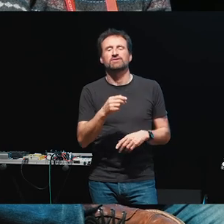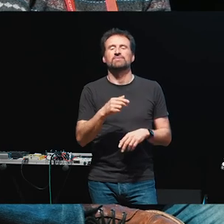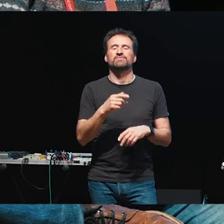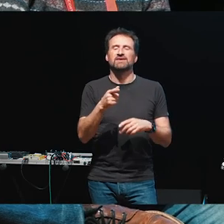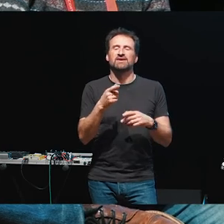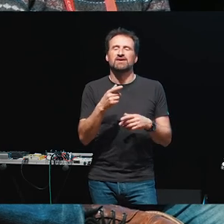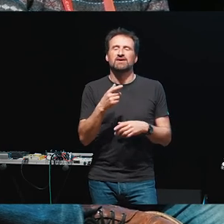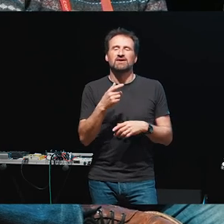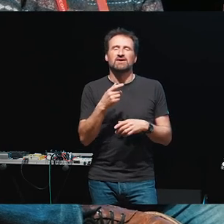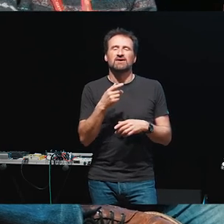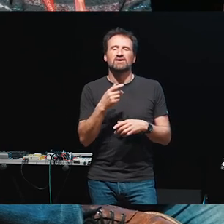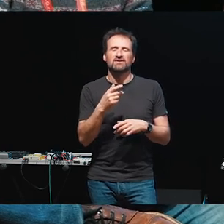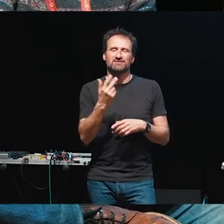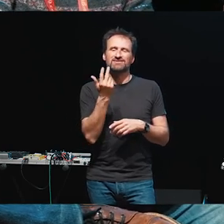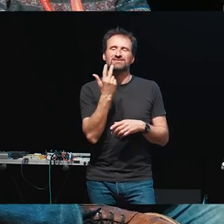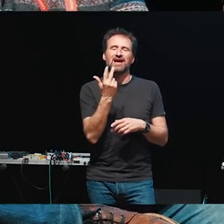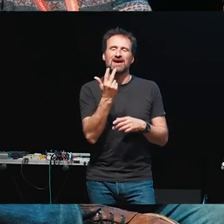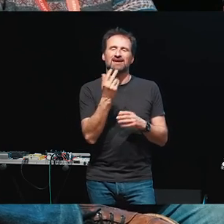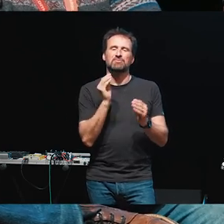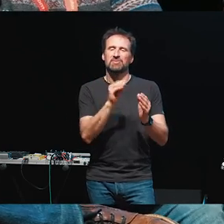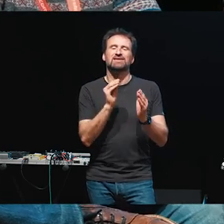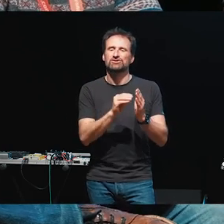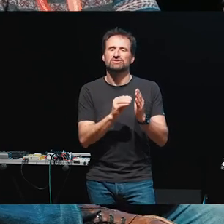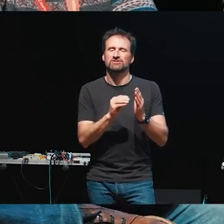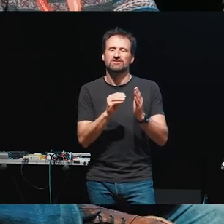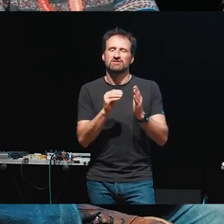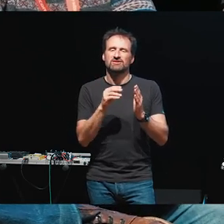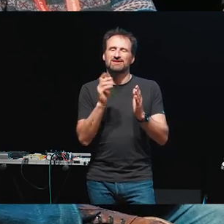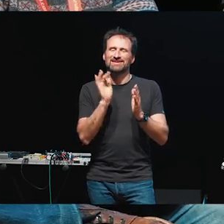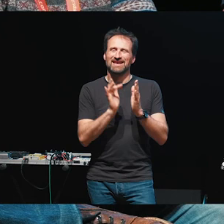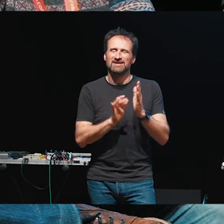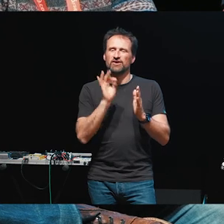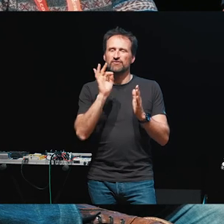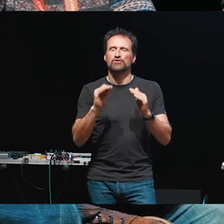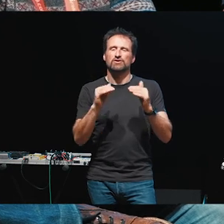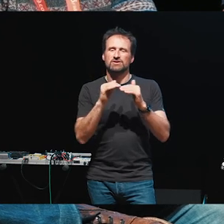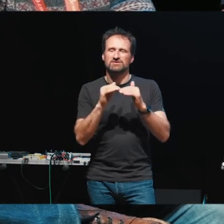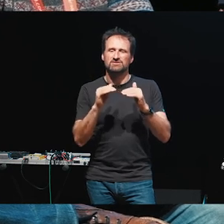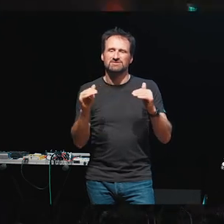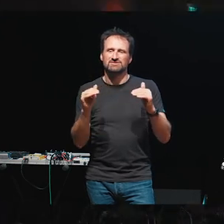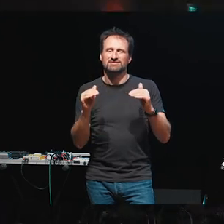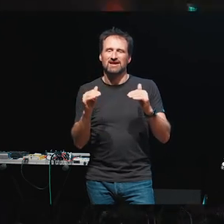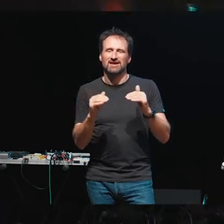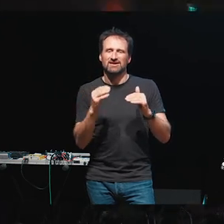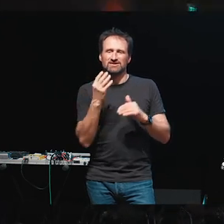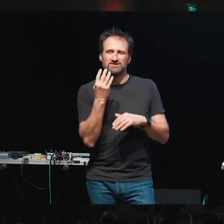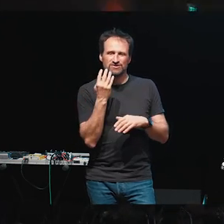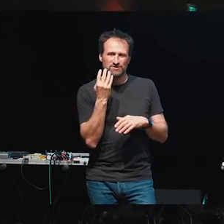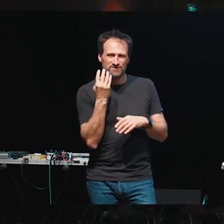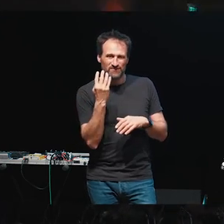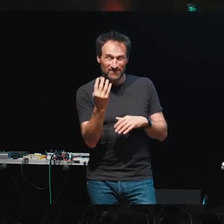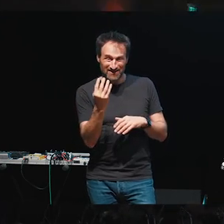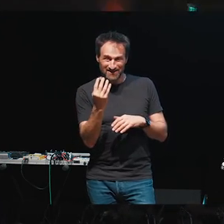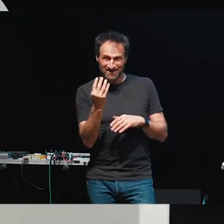implementation criteria for stage 3 in TC39, and if that would ever change because of this merge. Oh, so